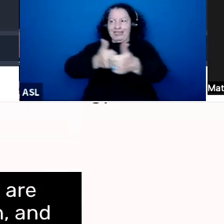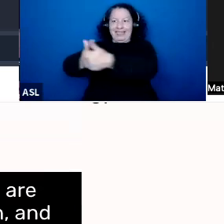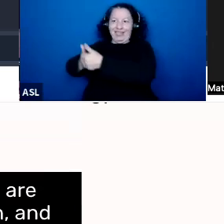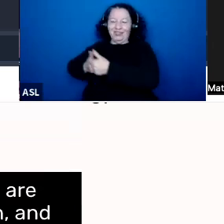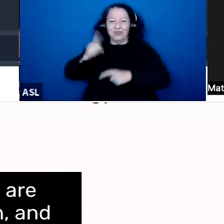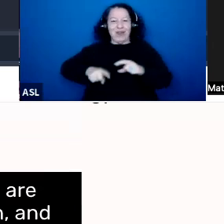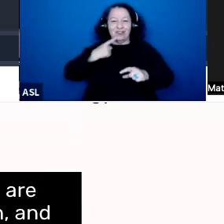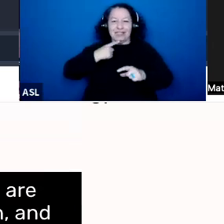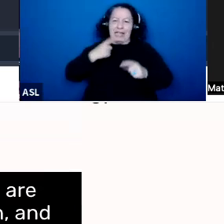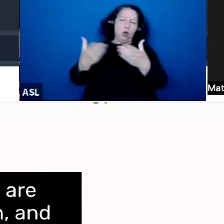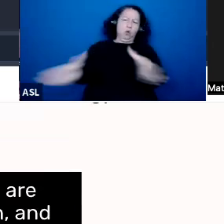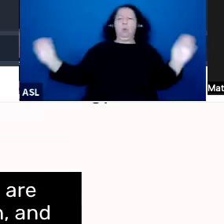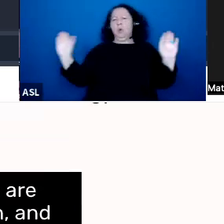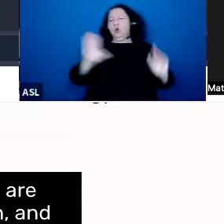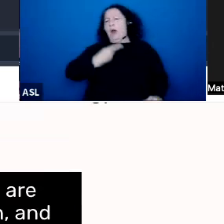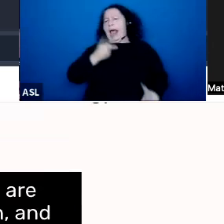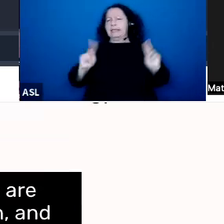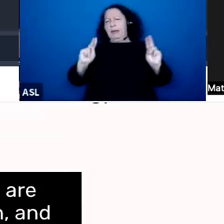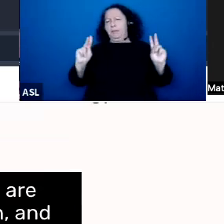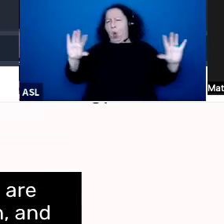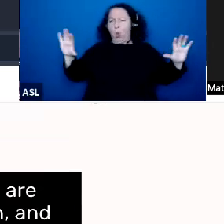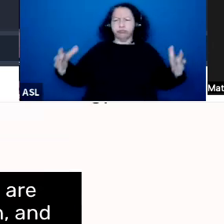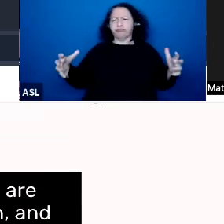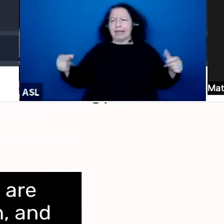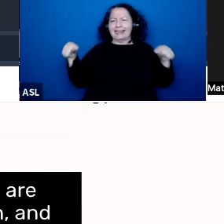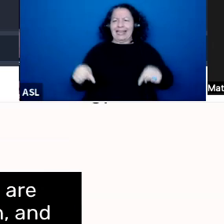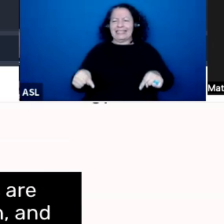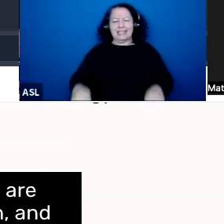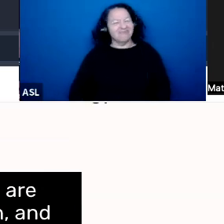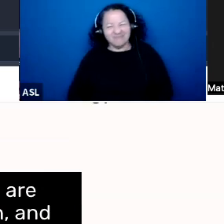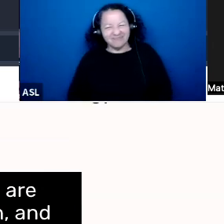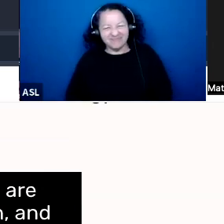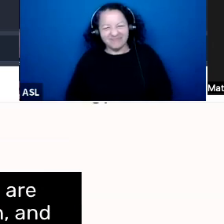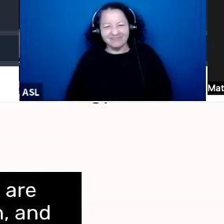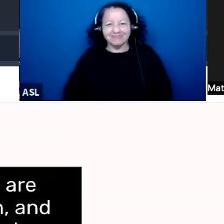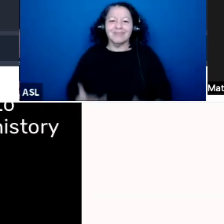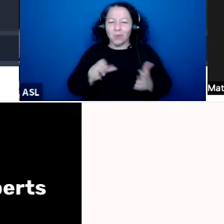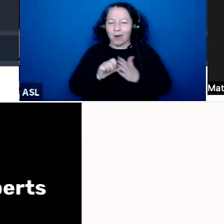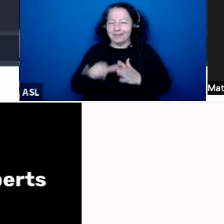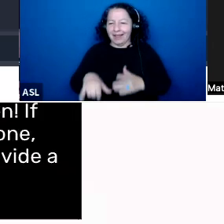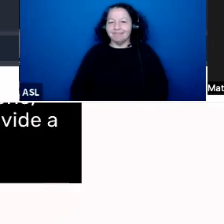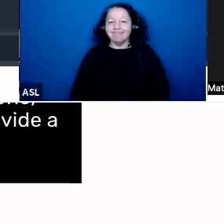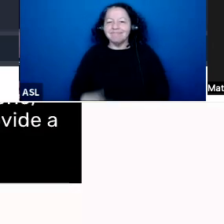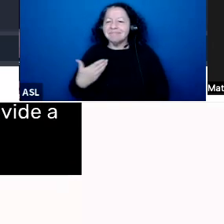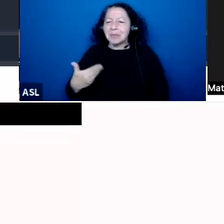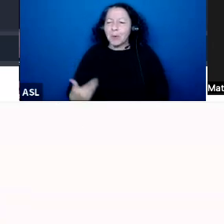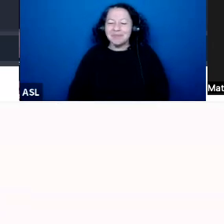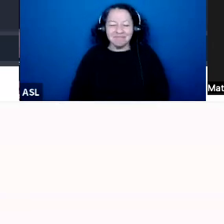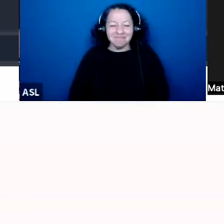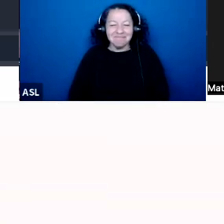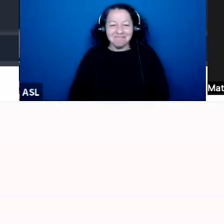experience, and so you can't lump us all into one bucket. Just want to flag that, and then you can keep going.